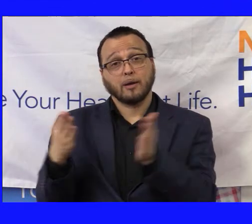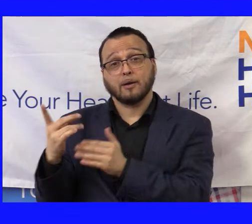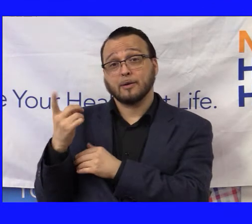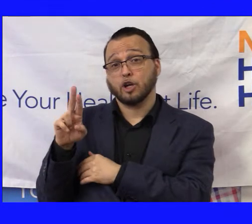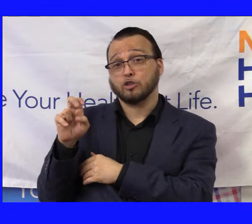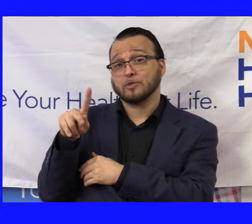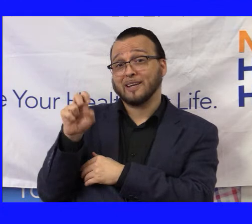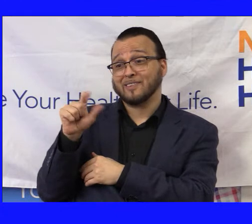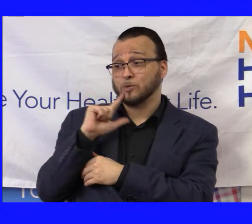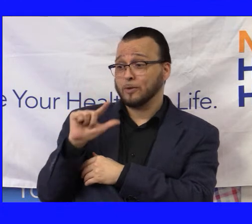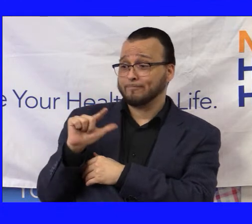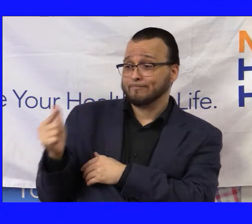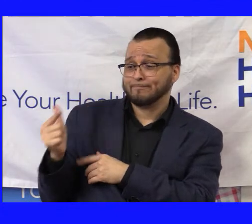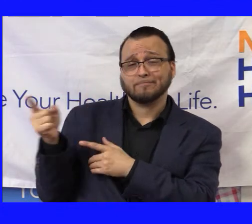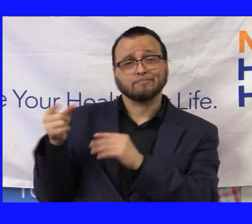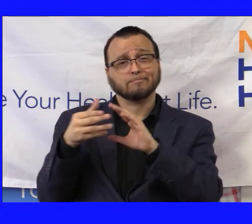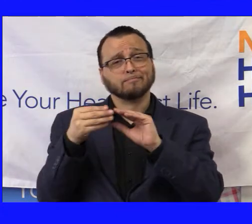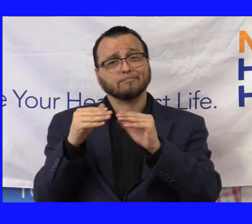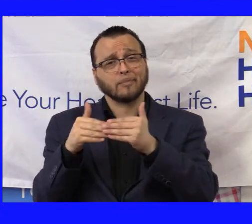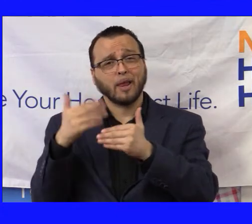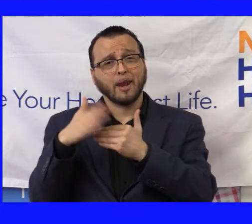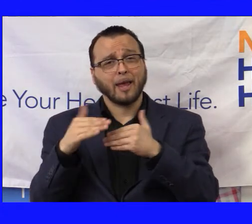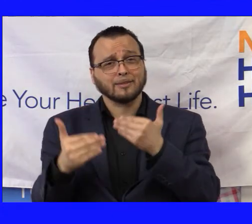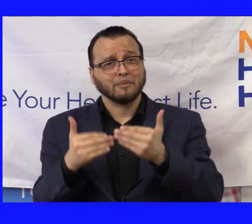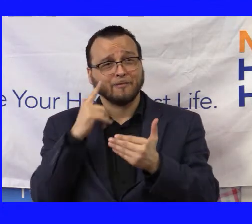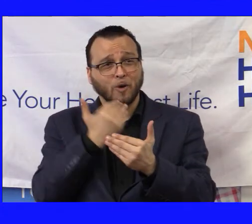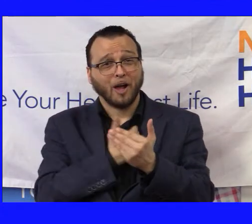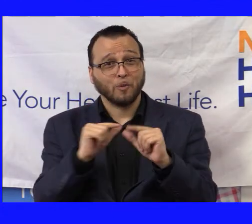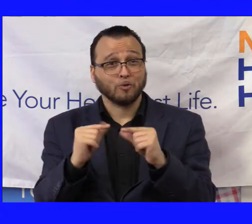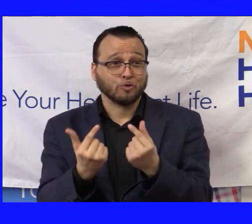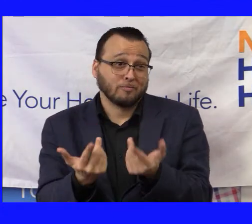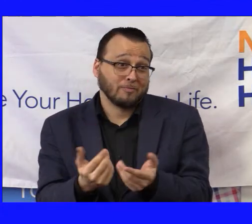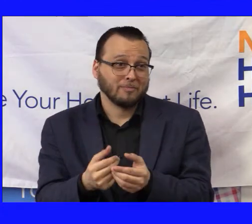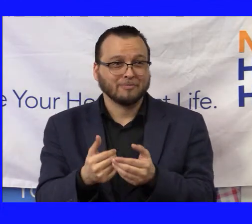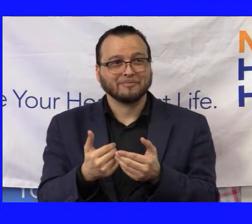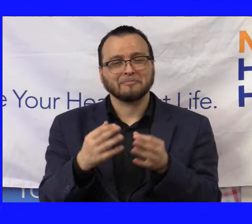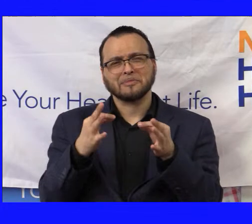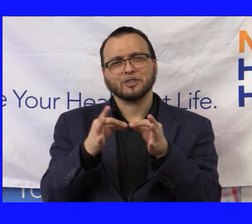through next steps for our work groups.